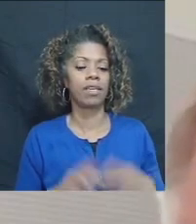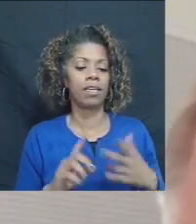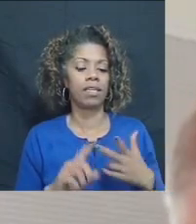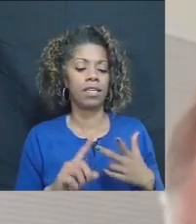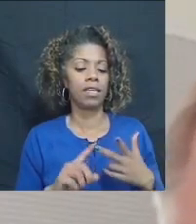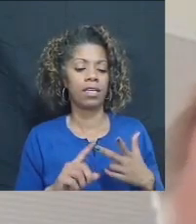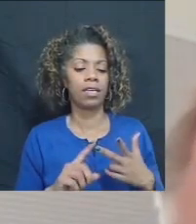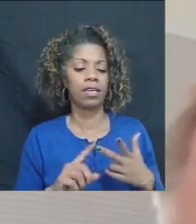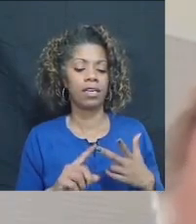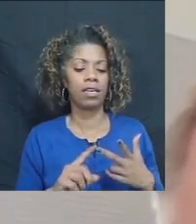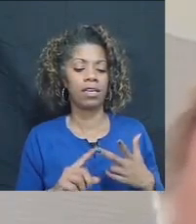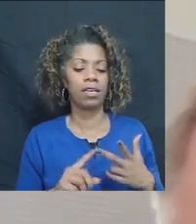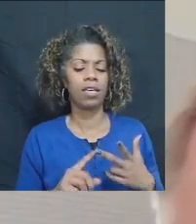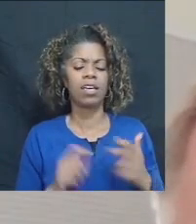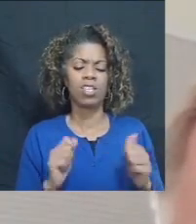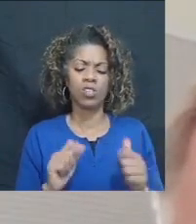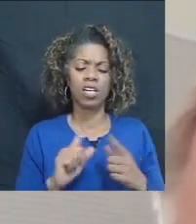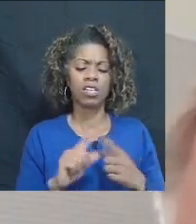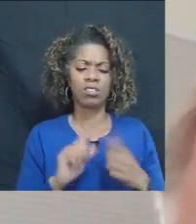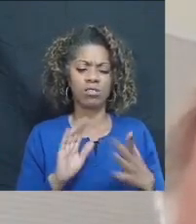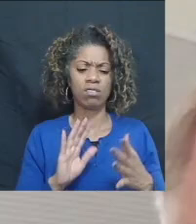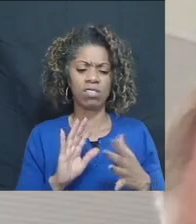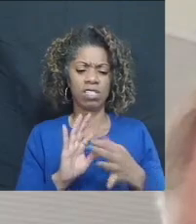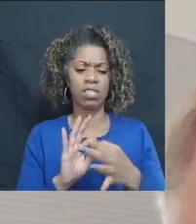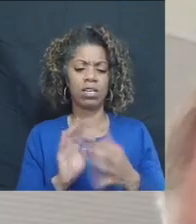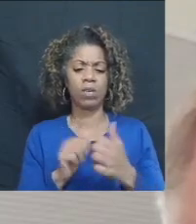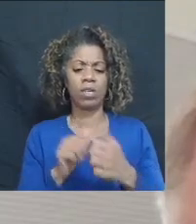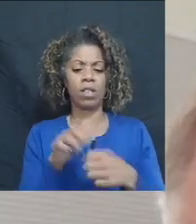communities are experiencing.